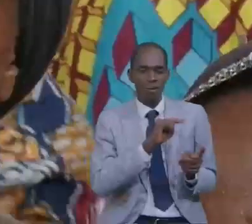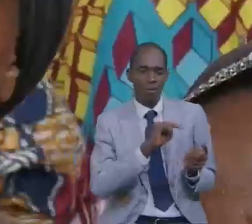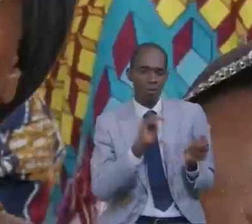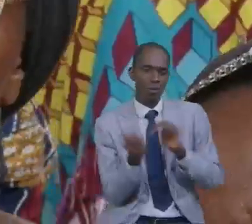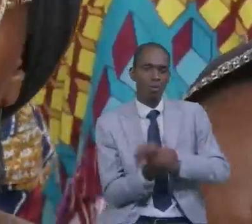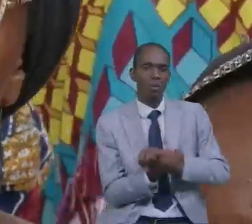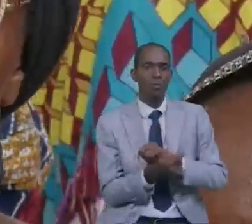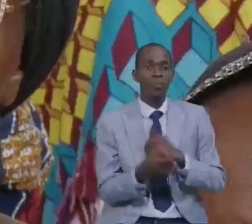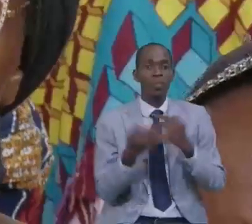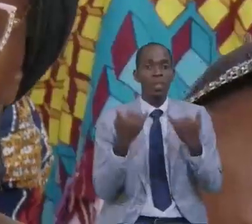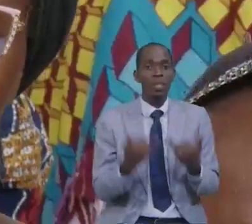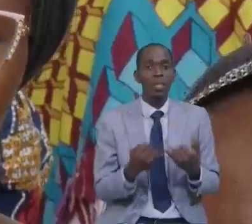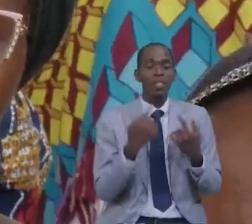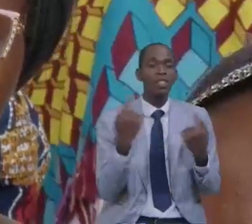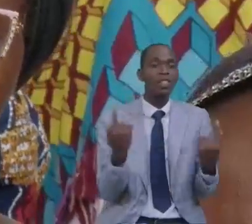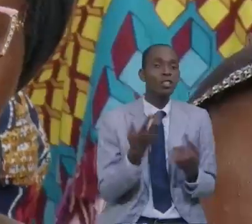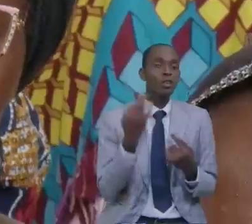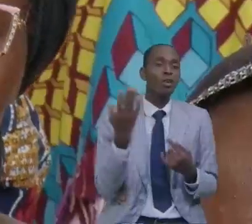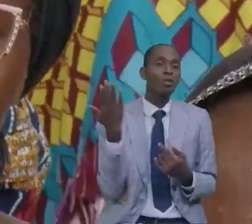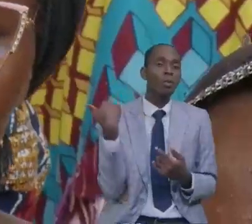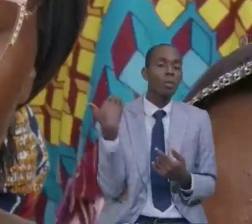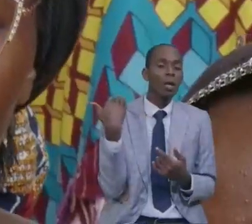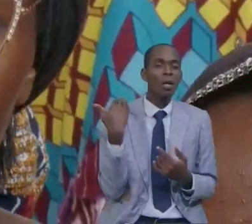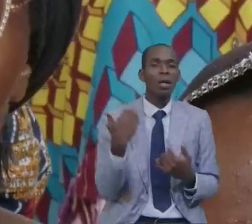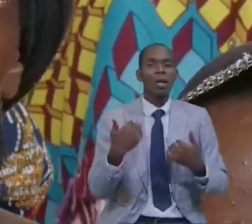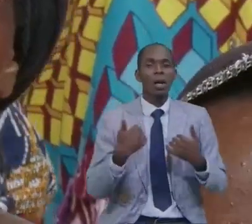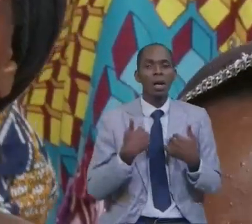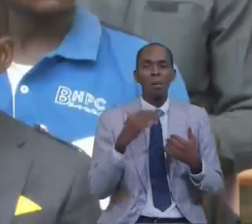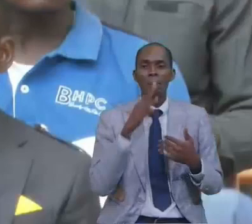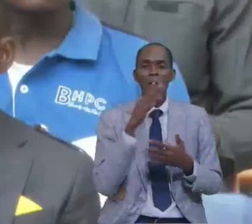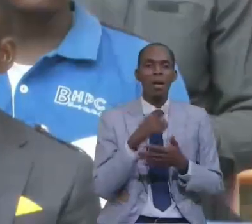no naughtiness anymore. If you're a